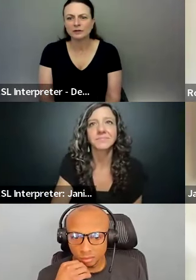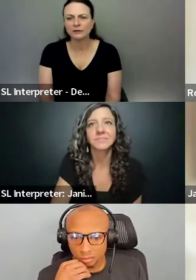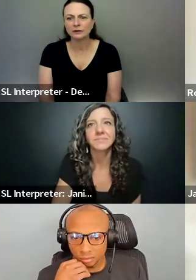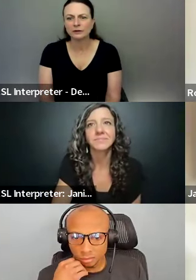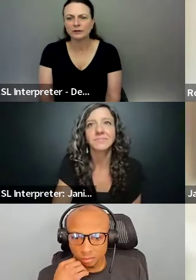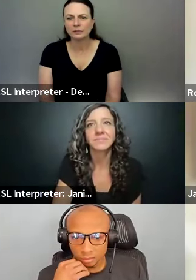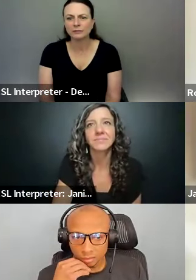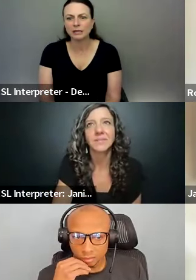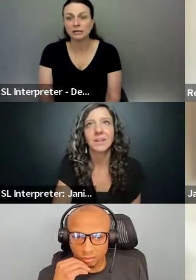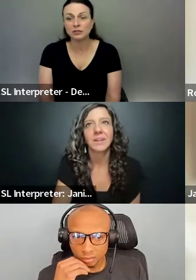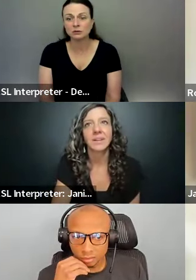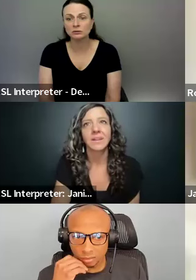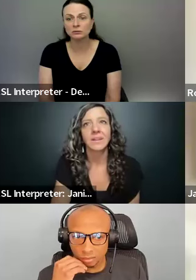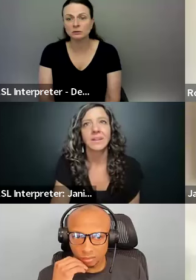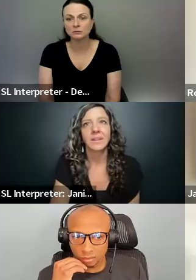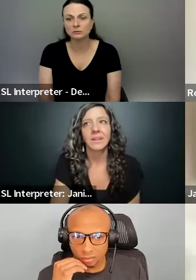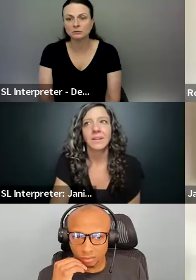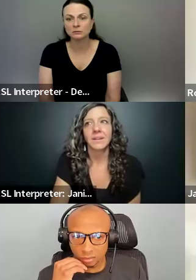The deaf and hard of hearing meeting schedule.